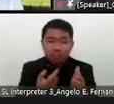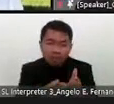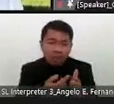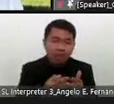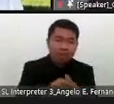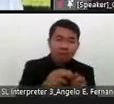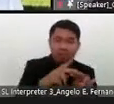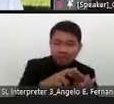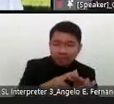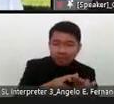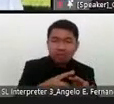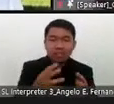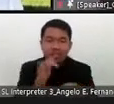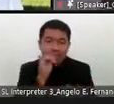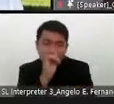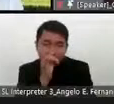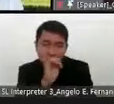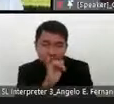Pangasinan, Iloilo,